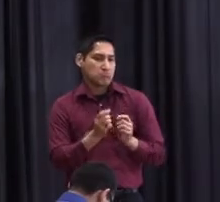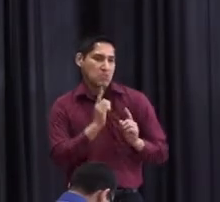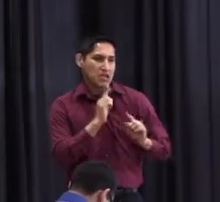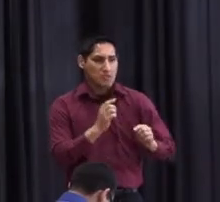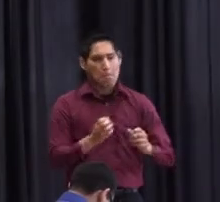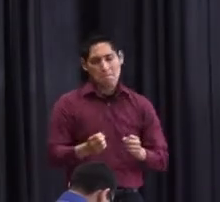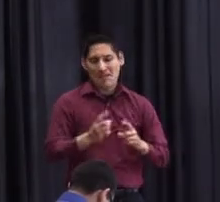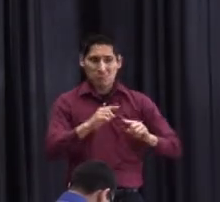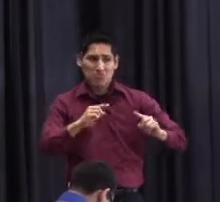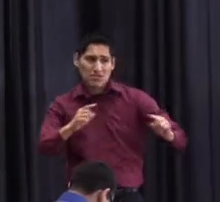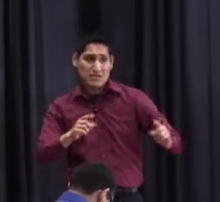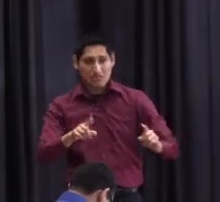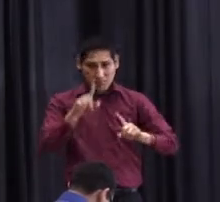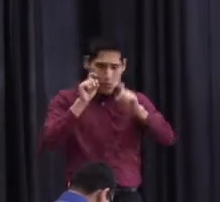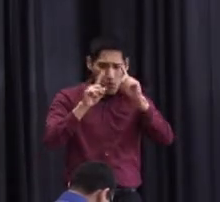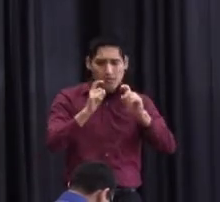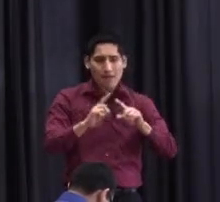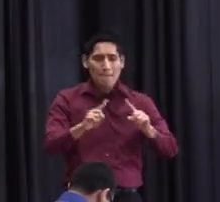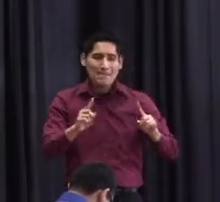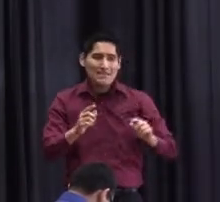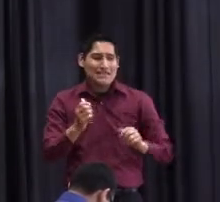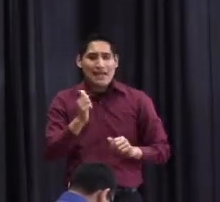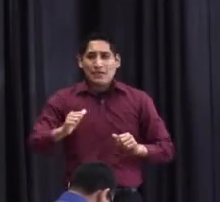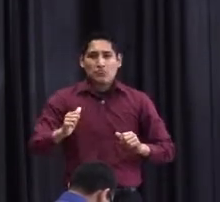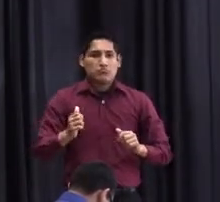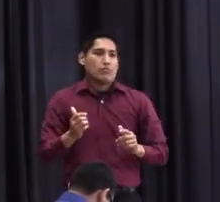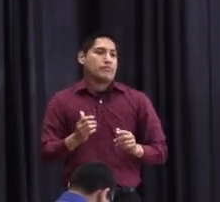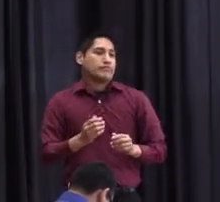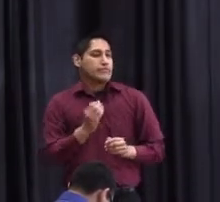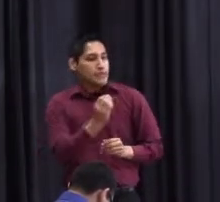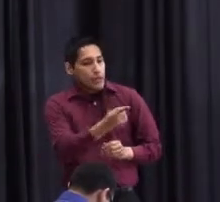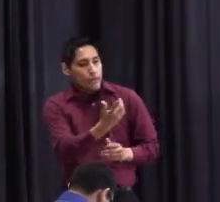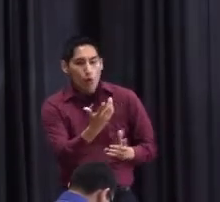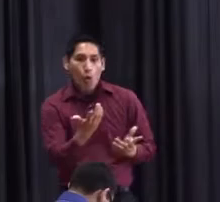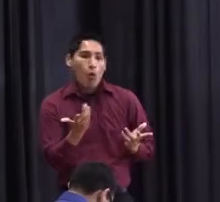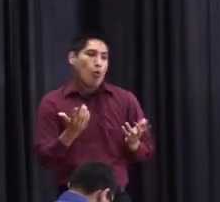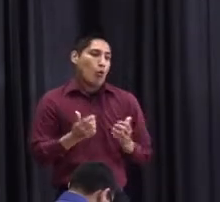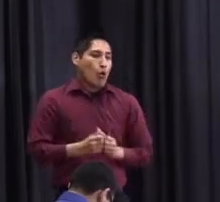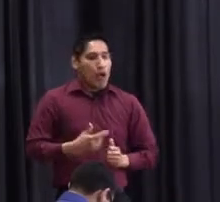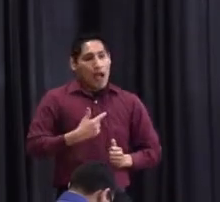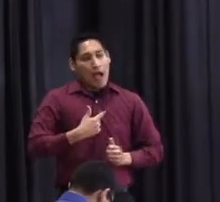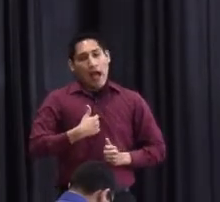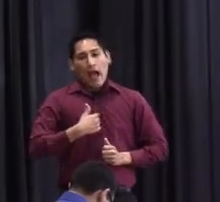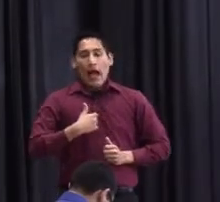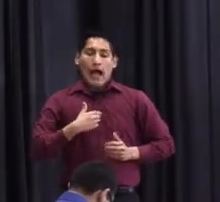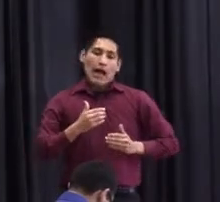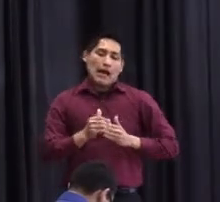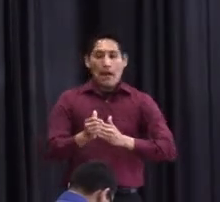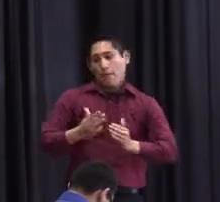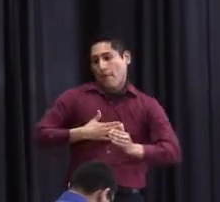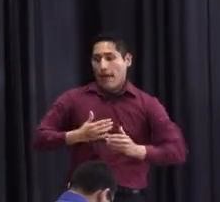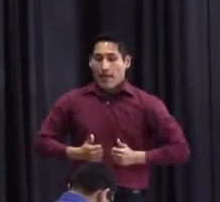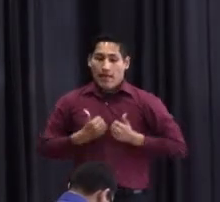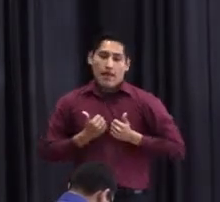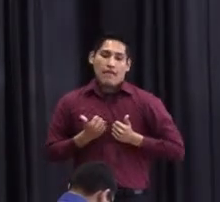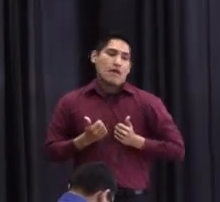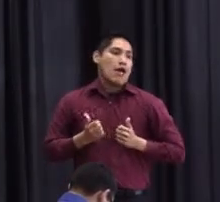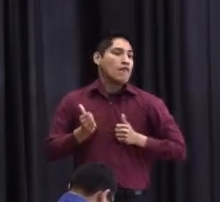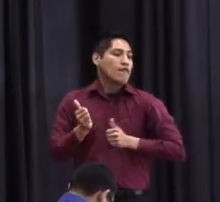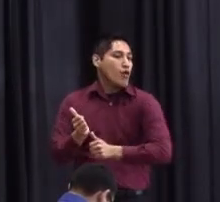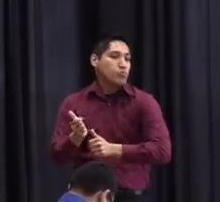important questions. But anybody who tells you, oh, I guide my life by